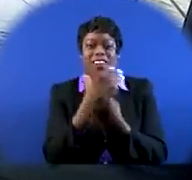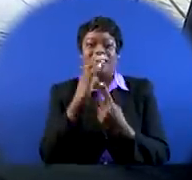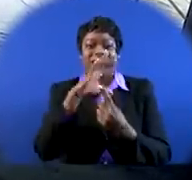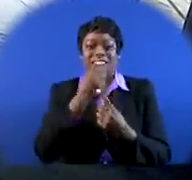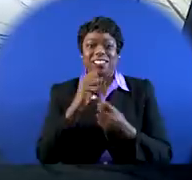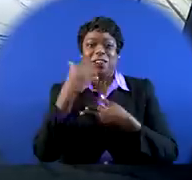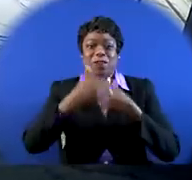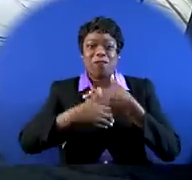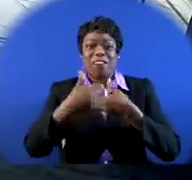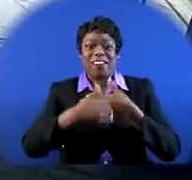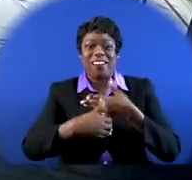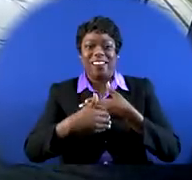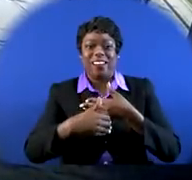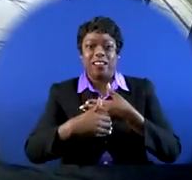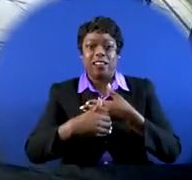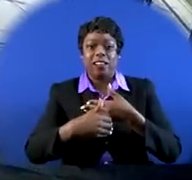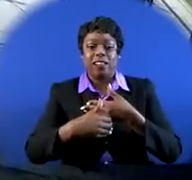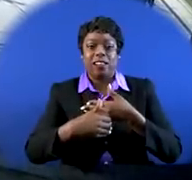of bread.